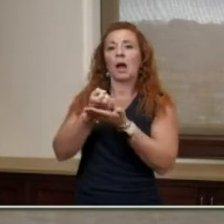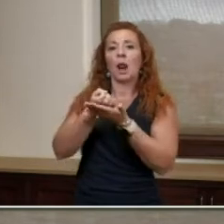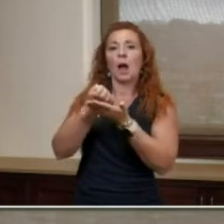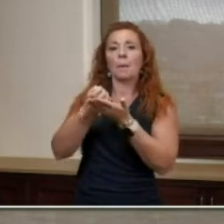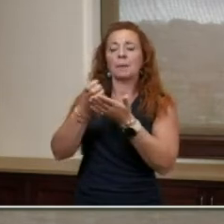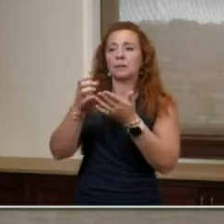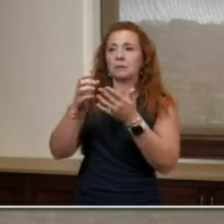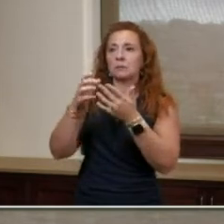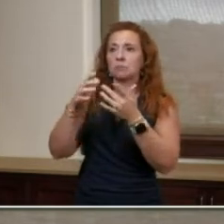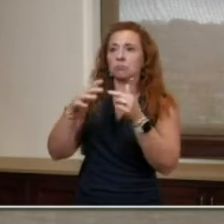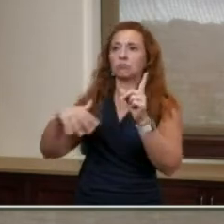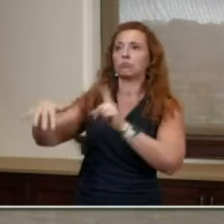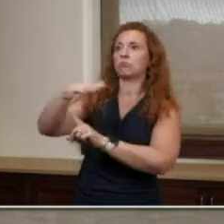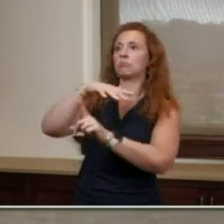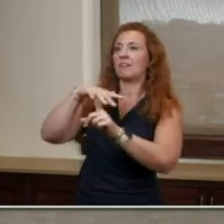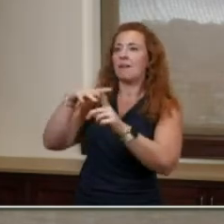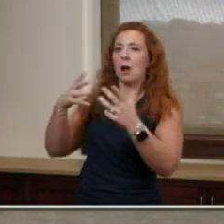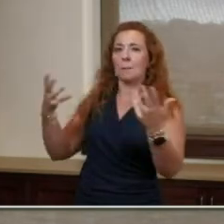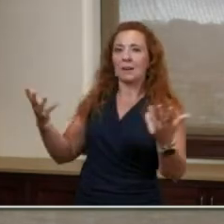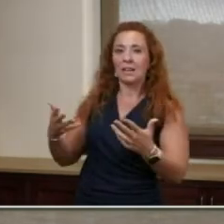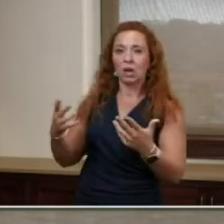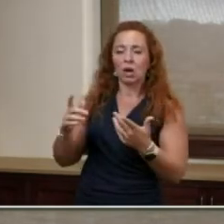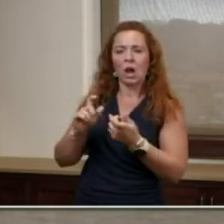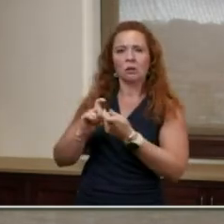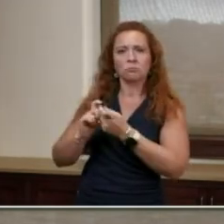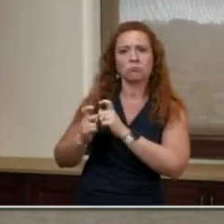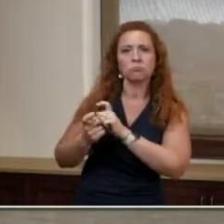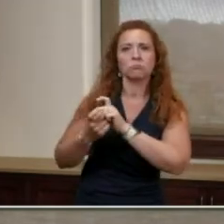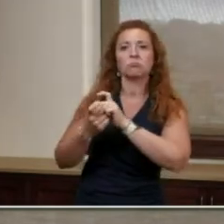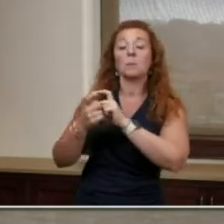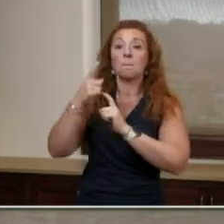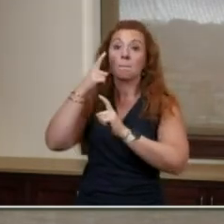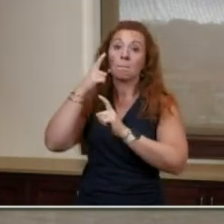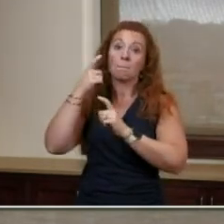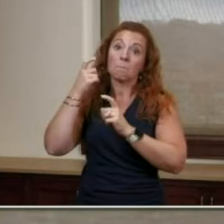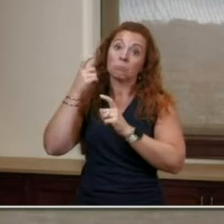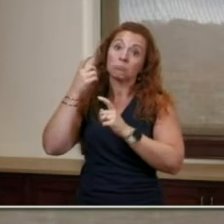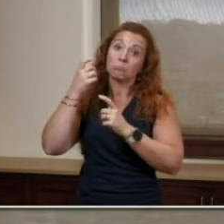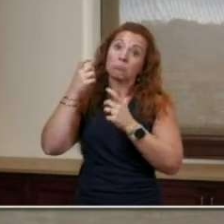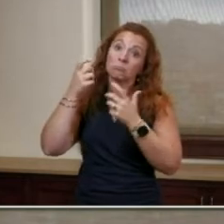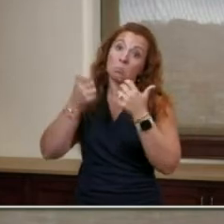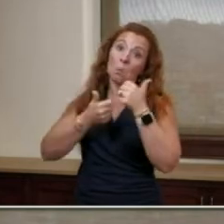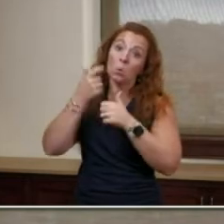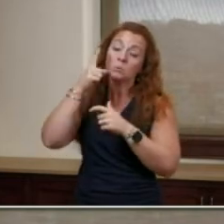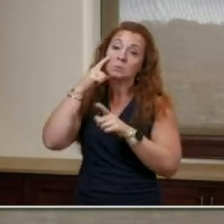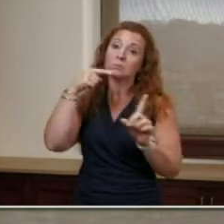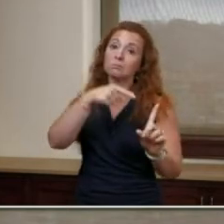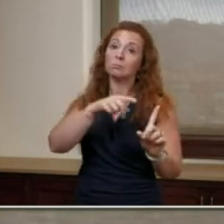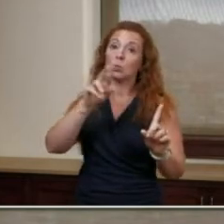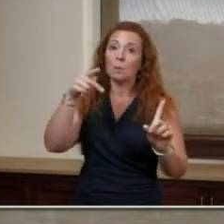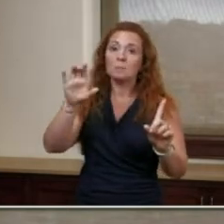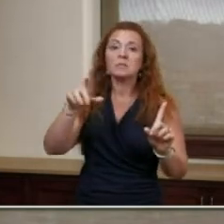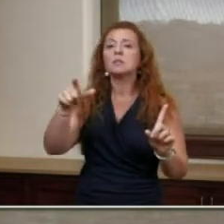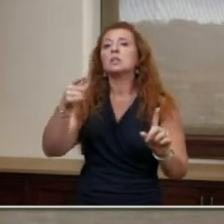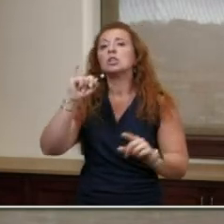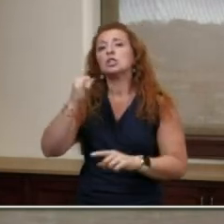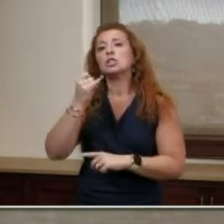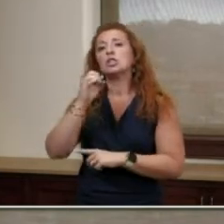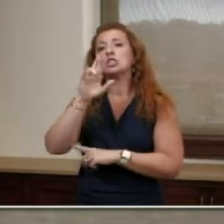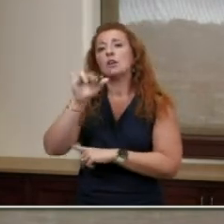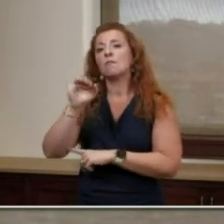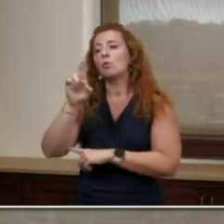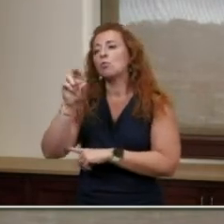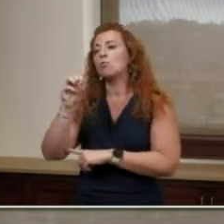system of health that's grown up in large part because of what UPMC has done, Jeffrey Romoff is a giant in